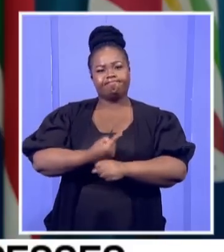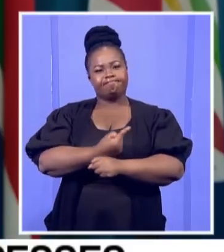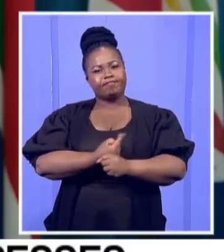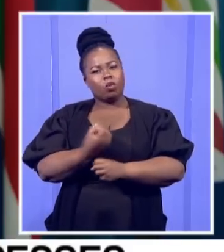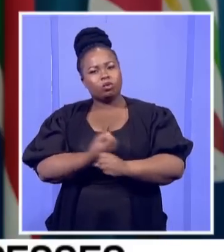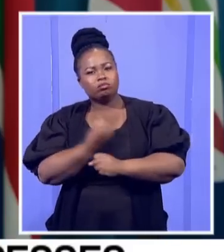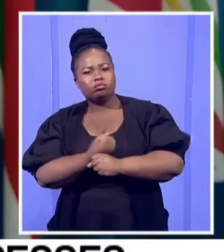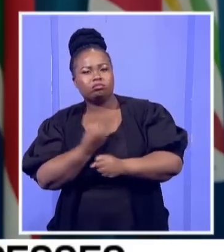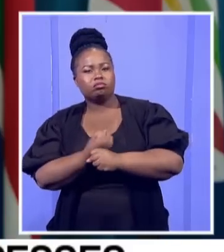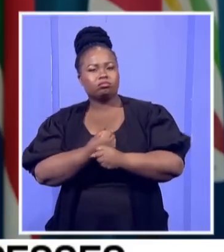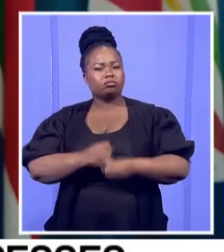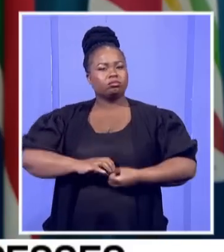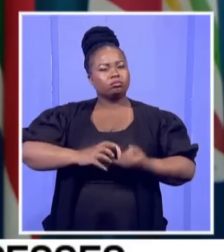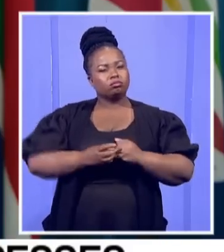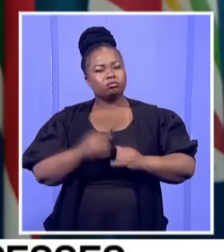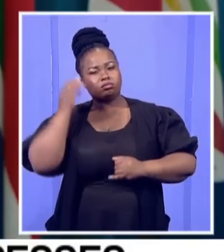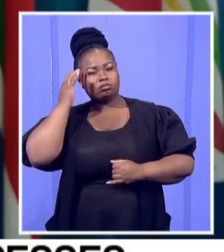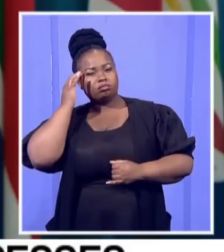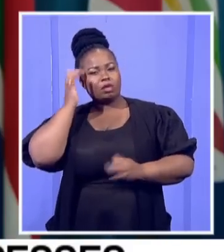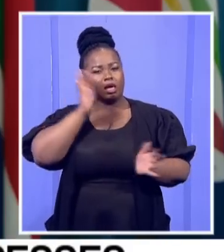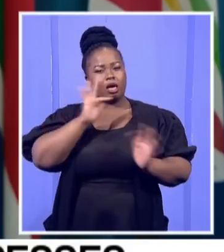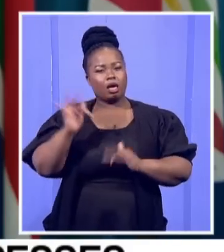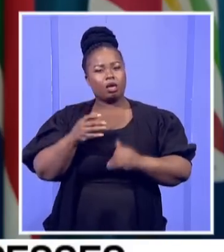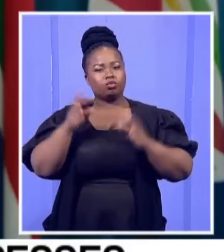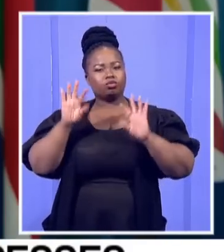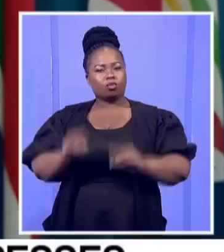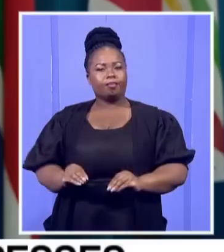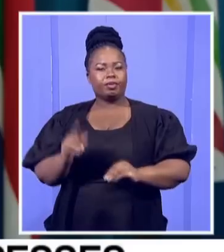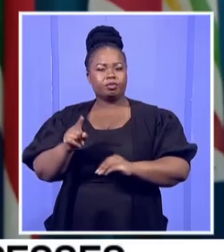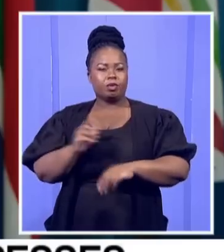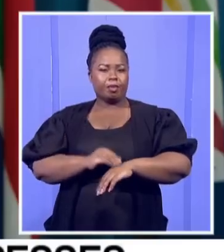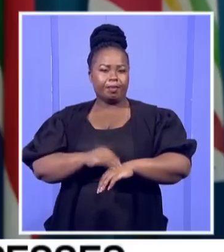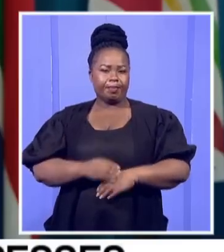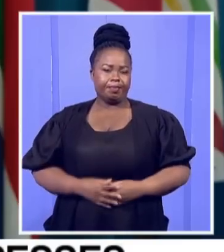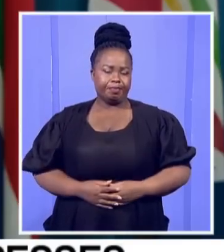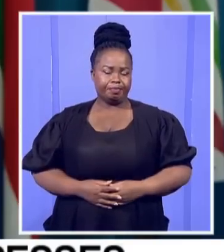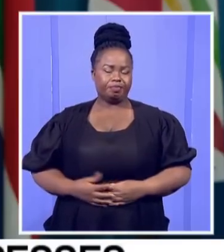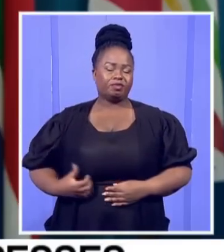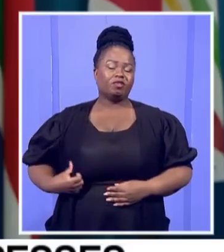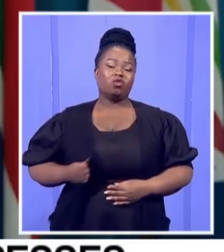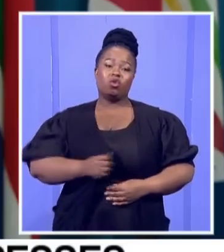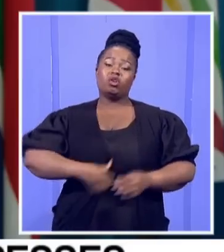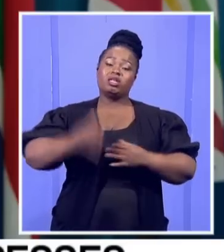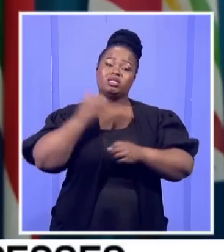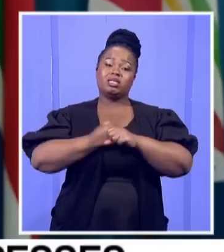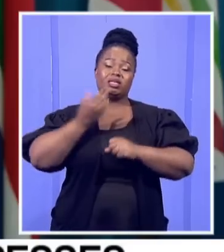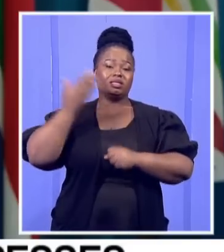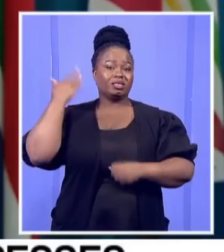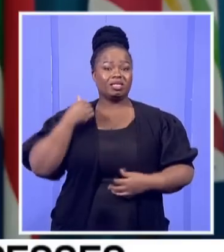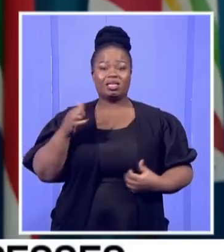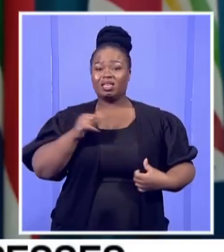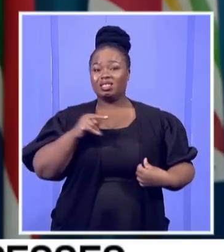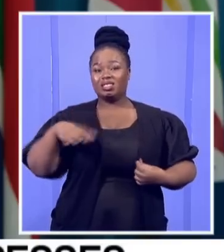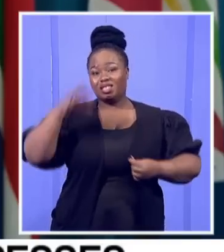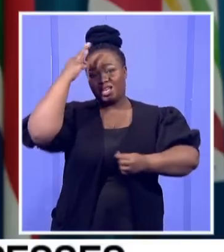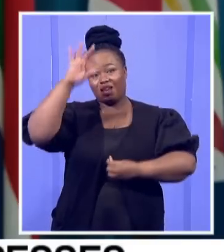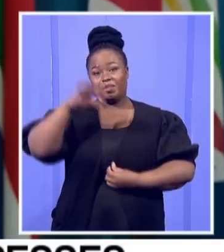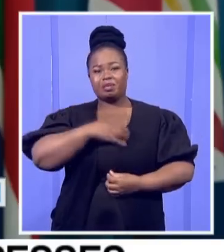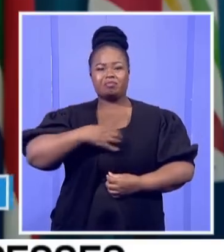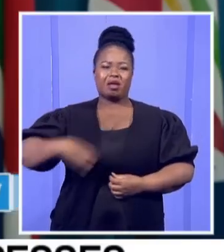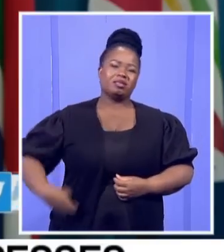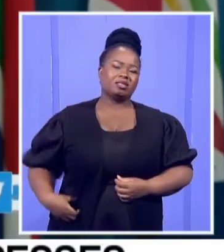to mitigate against this crisis. For too many years, this ANC government and its presidents were allowed